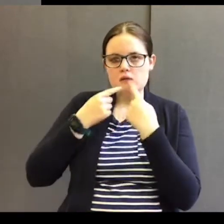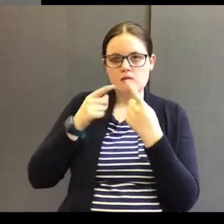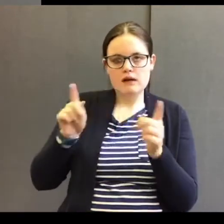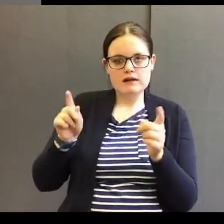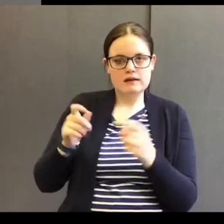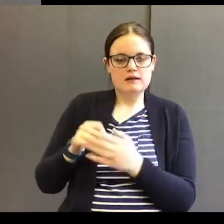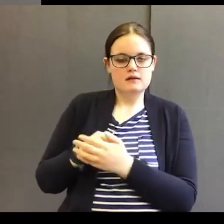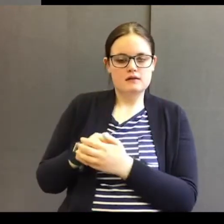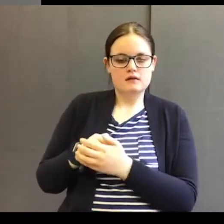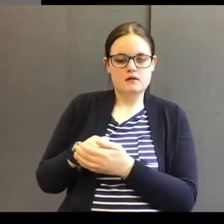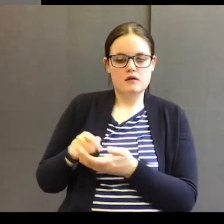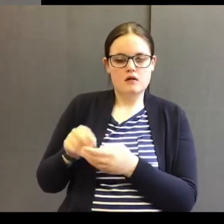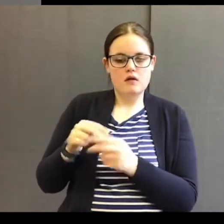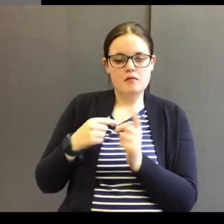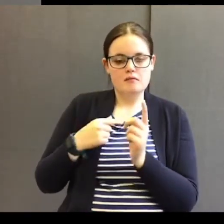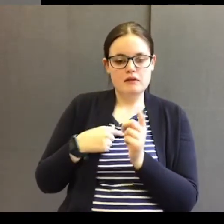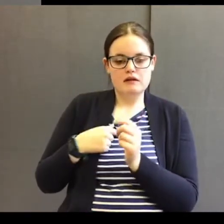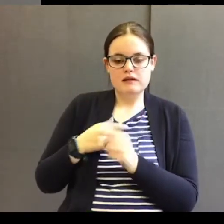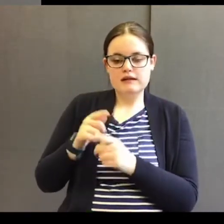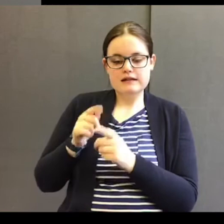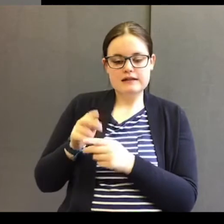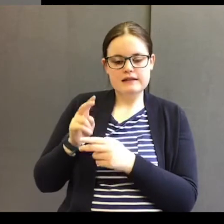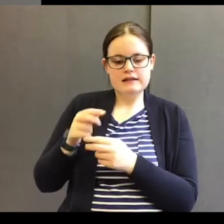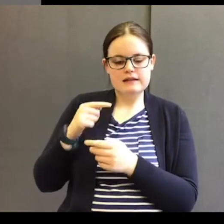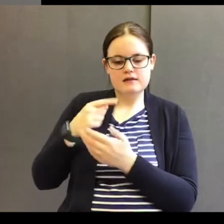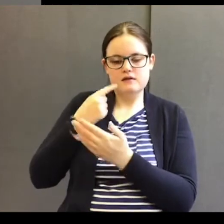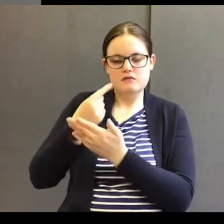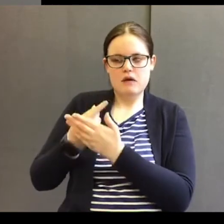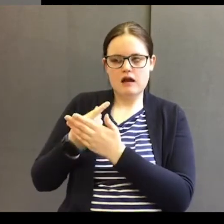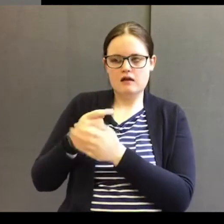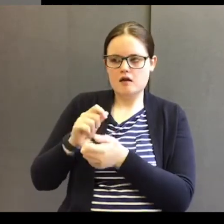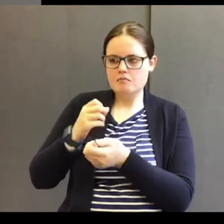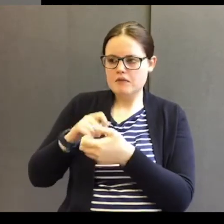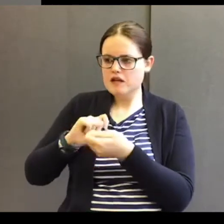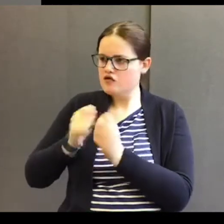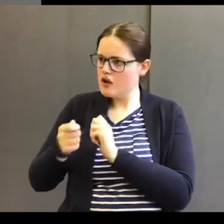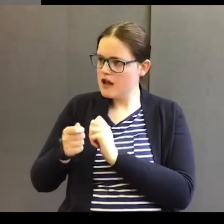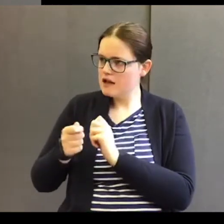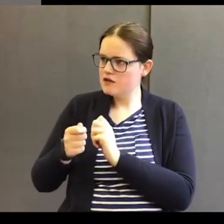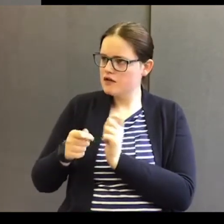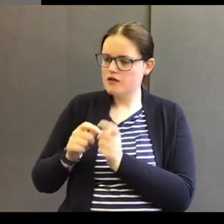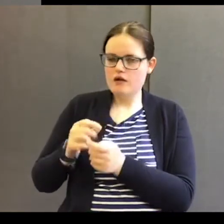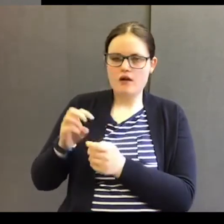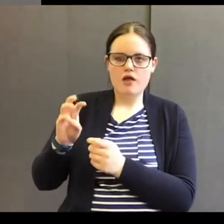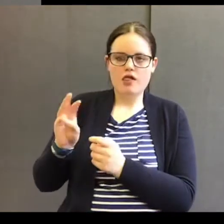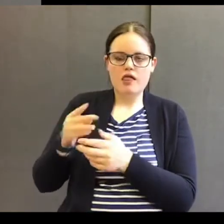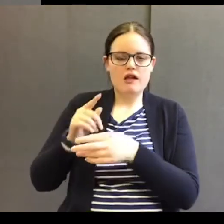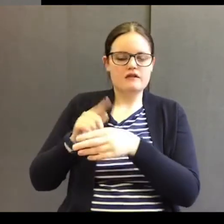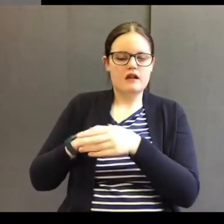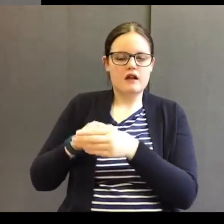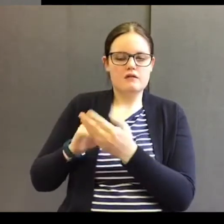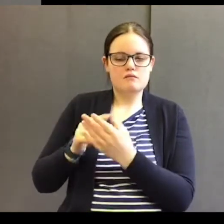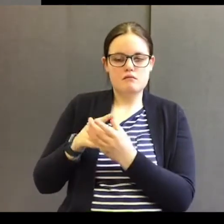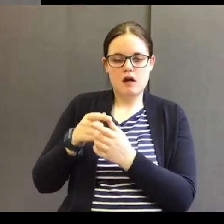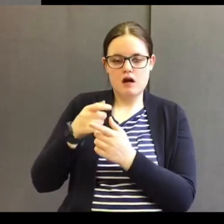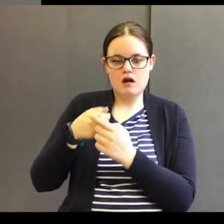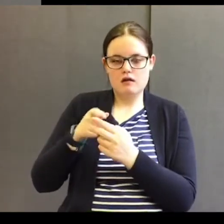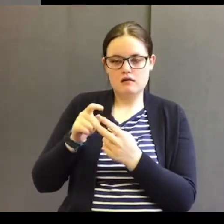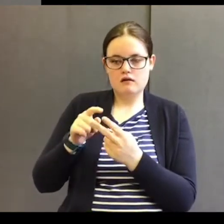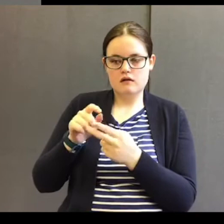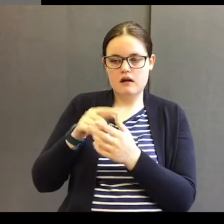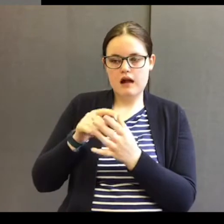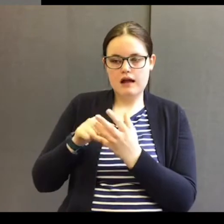be witnesses of me. You see, this is the commission. It's not changed. That's the third time.